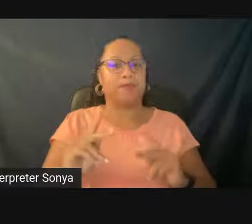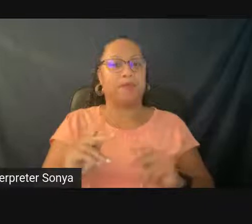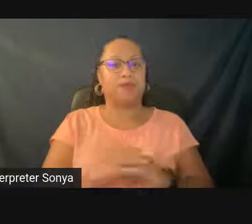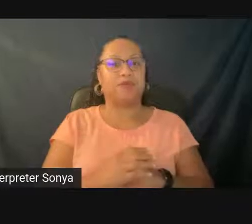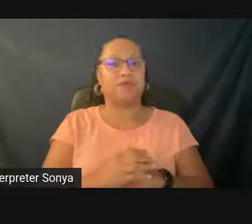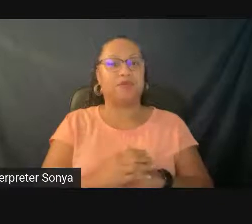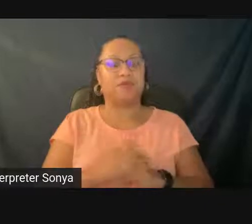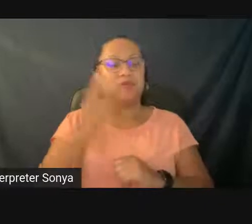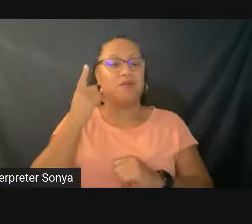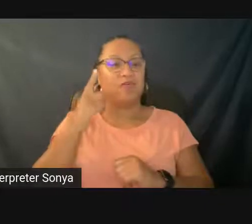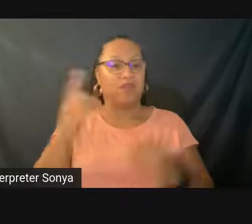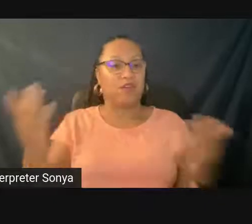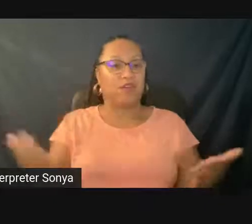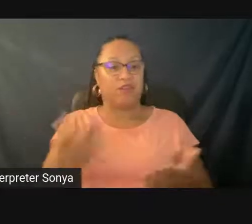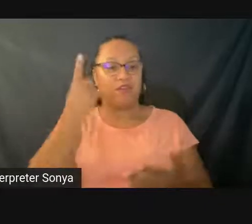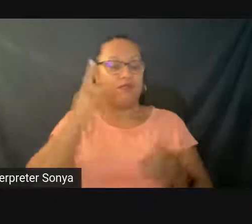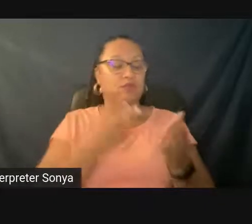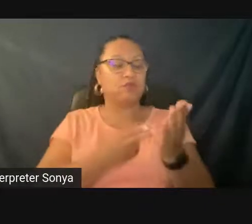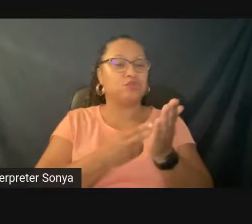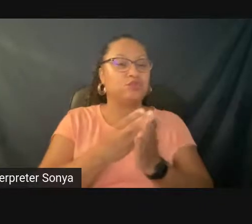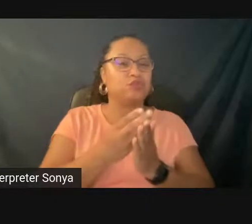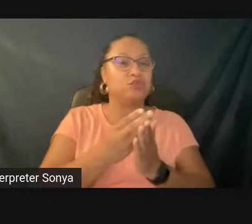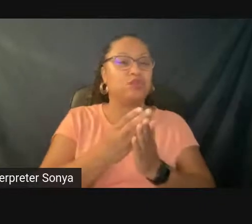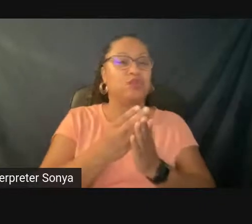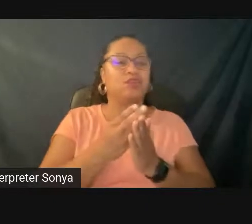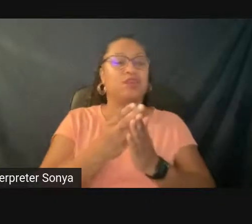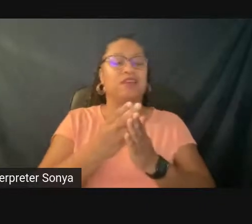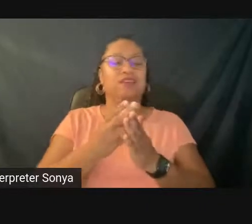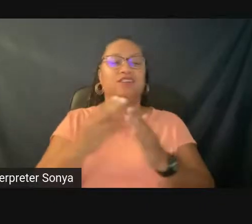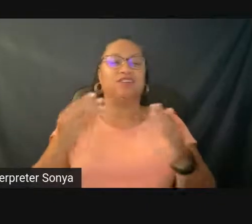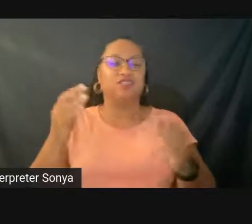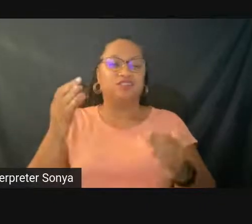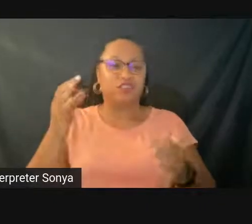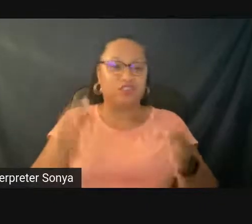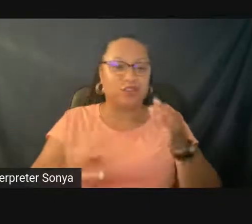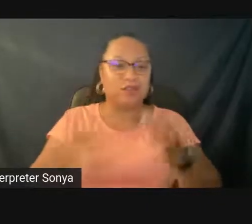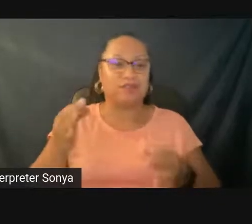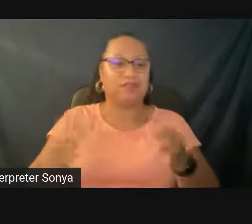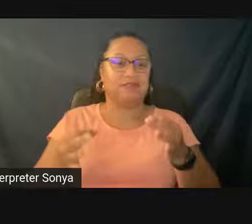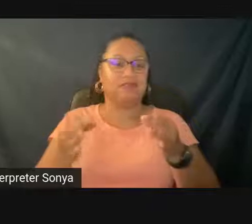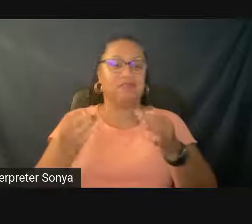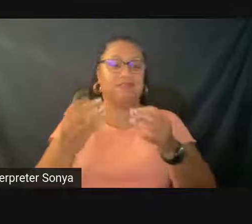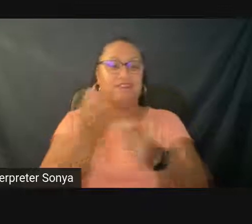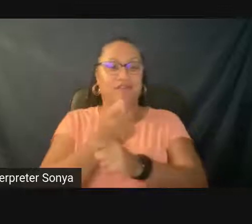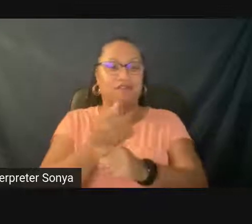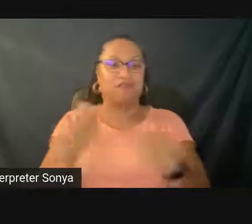for truth, for justice, for freedom.